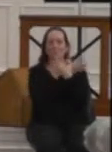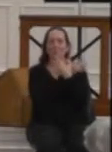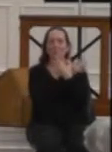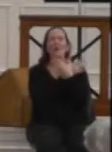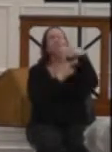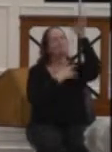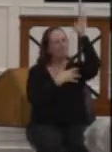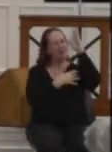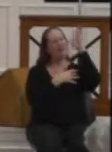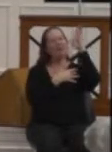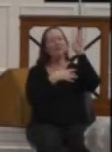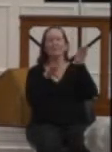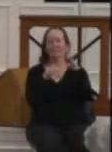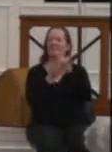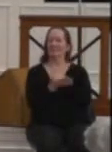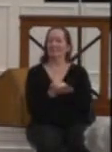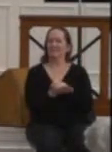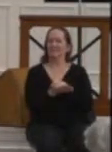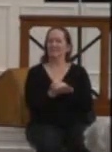God put that together.